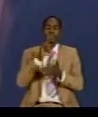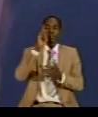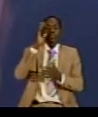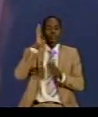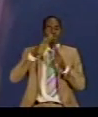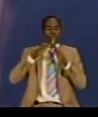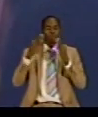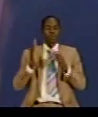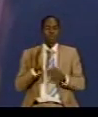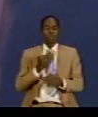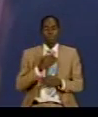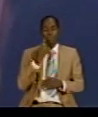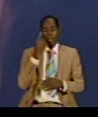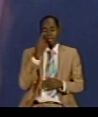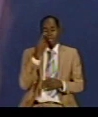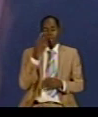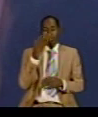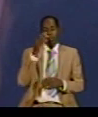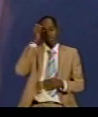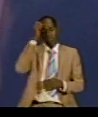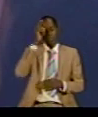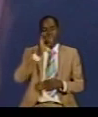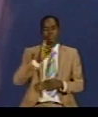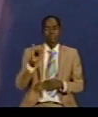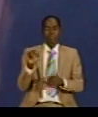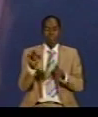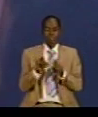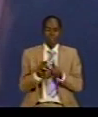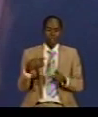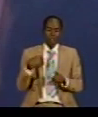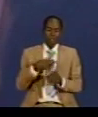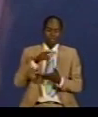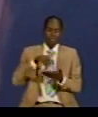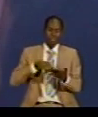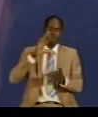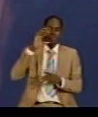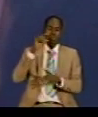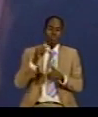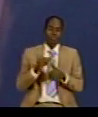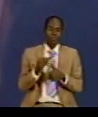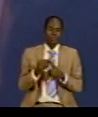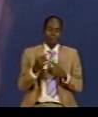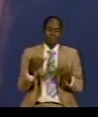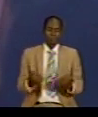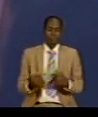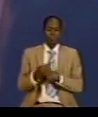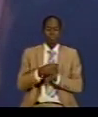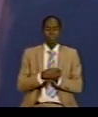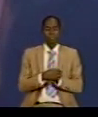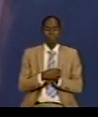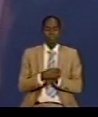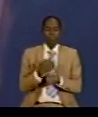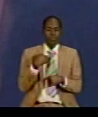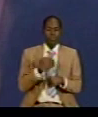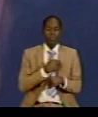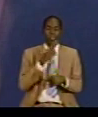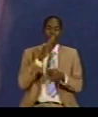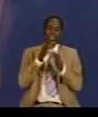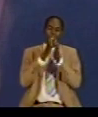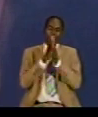our eyes of understanding as we read your word today. We're asking